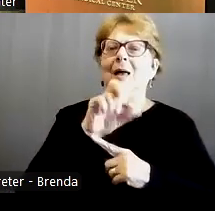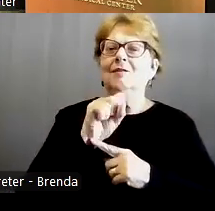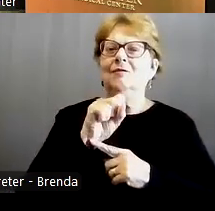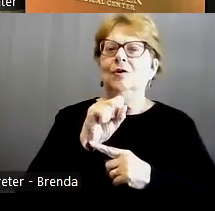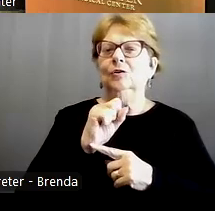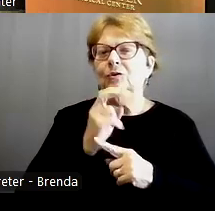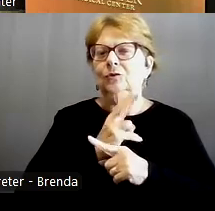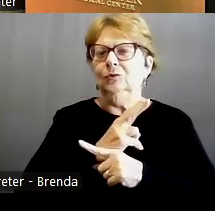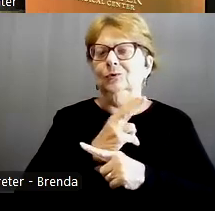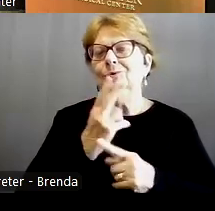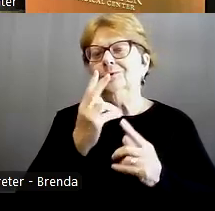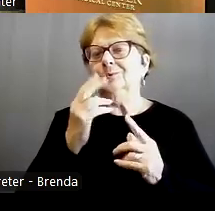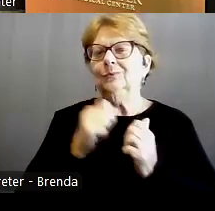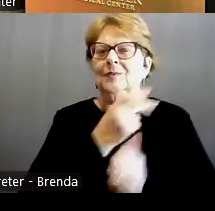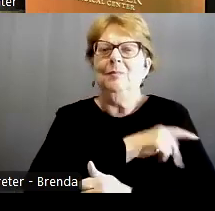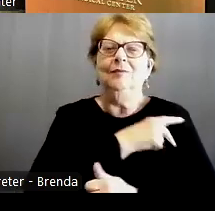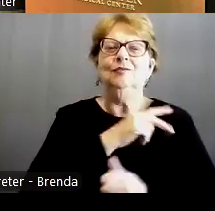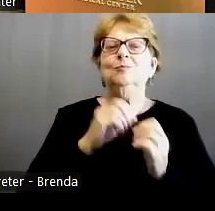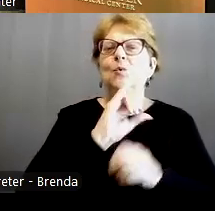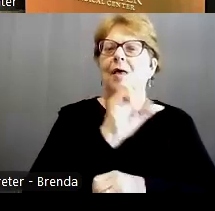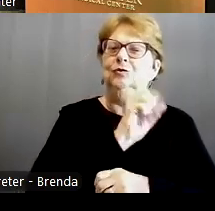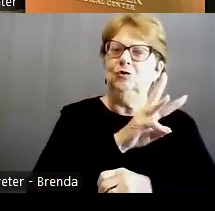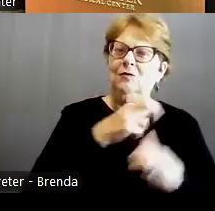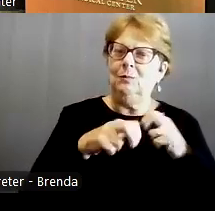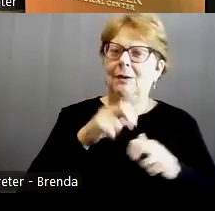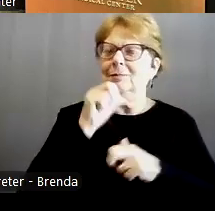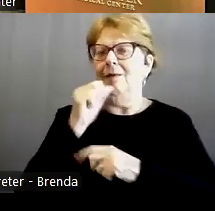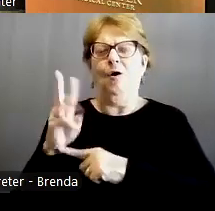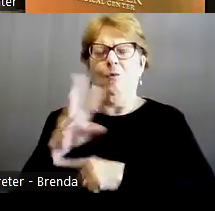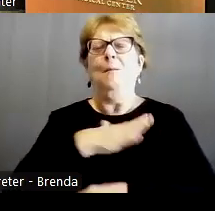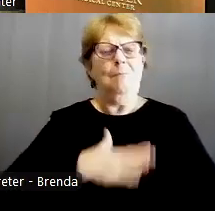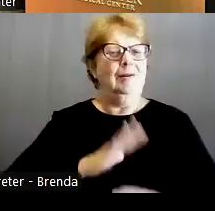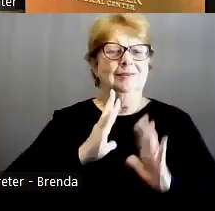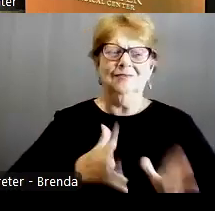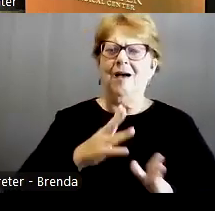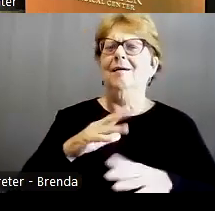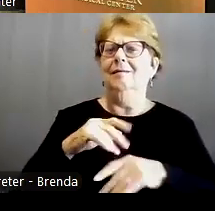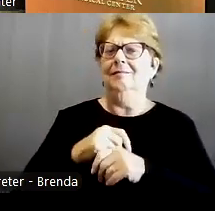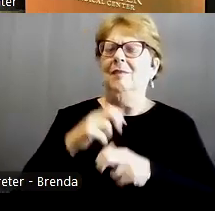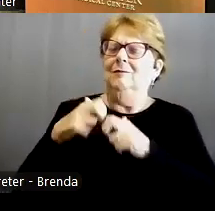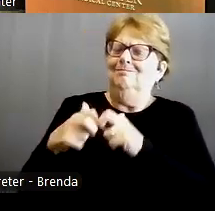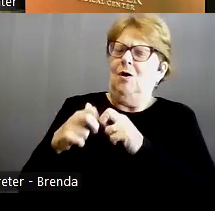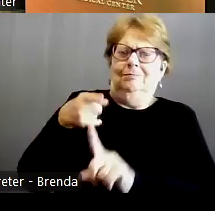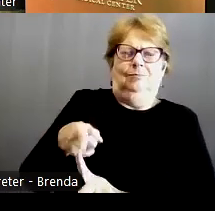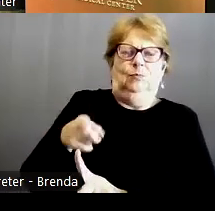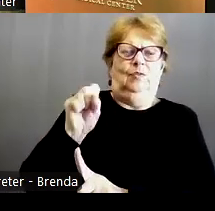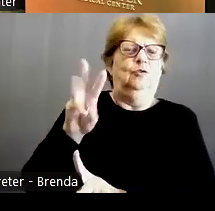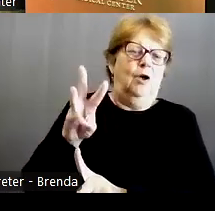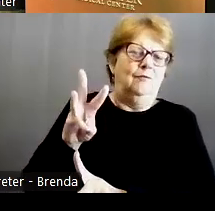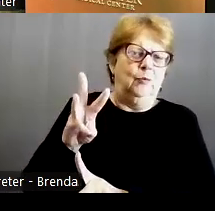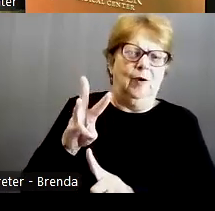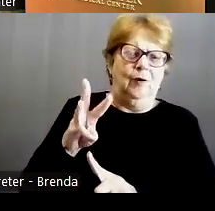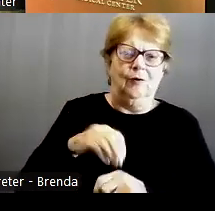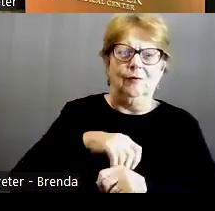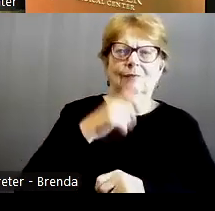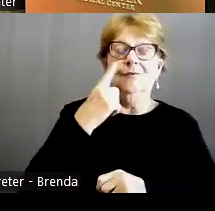software problem rather than a hardware problem. Your body's fine, the hardware is good, but there's some glitch in the software. For